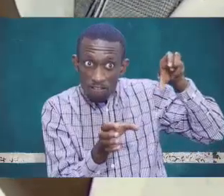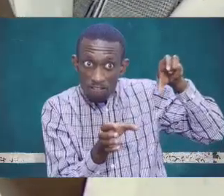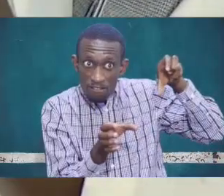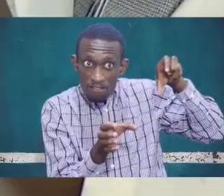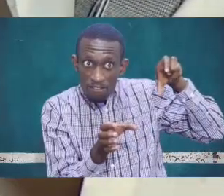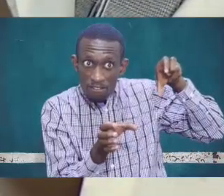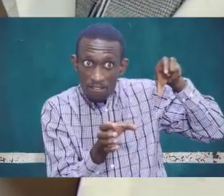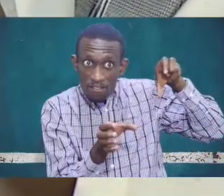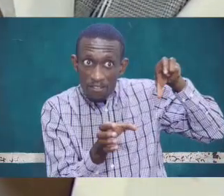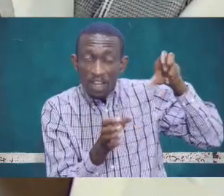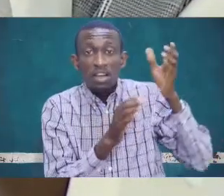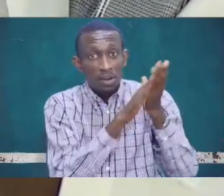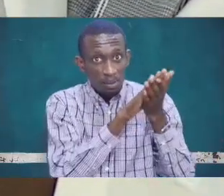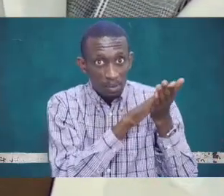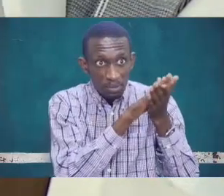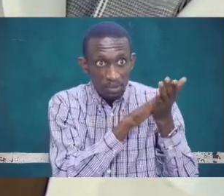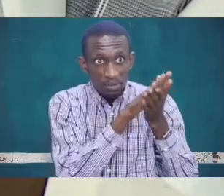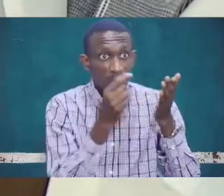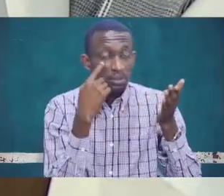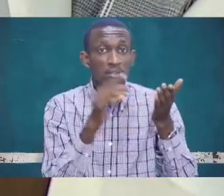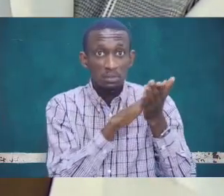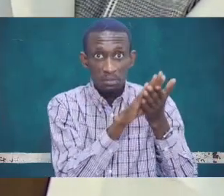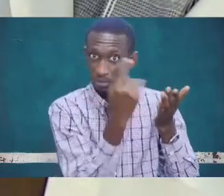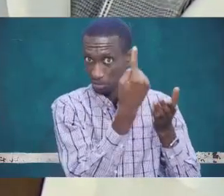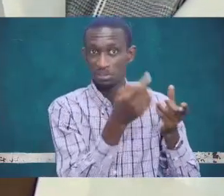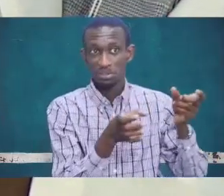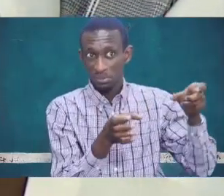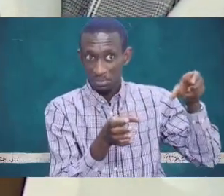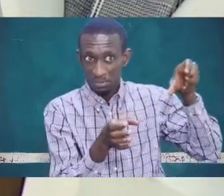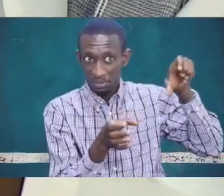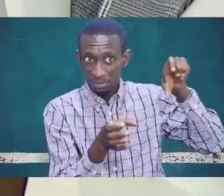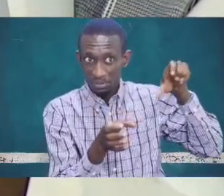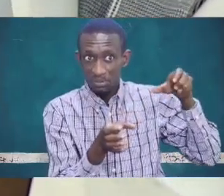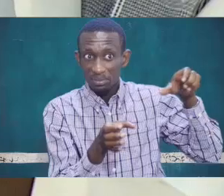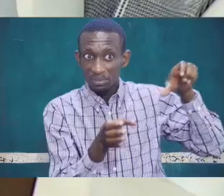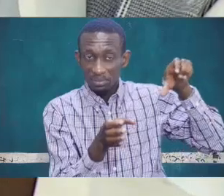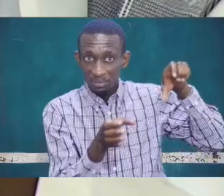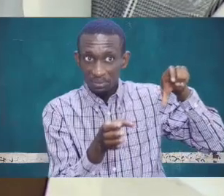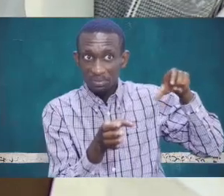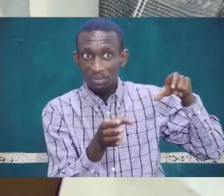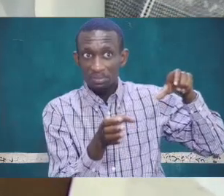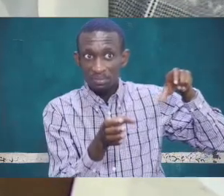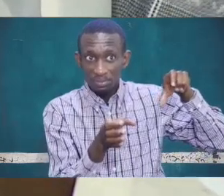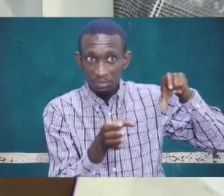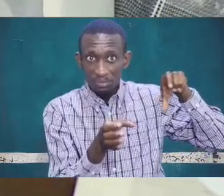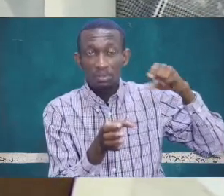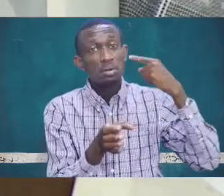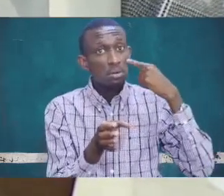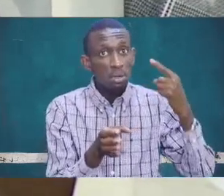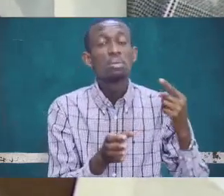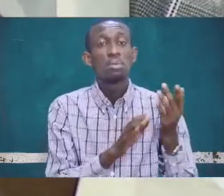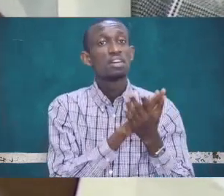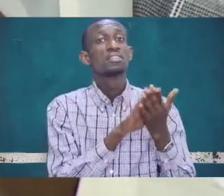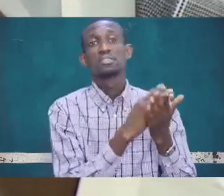I'm pouring the oil, assuming now I'm pouring the oil here. So I can easily get some oil that was